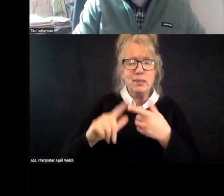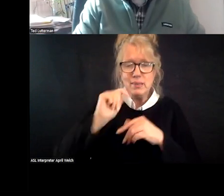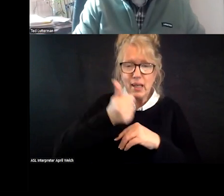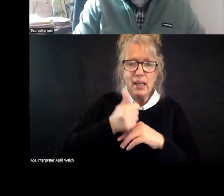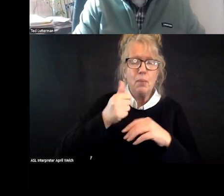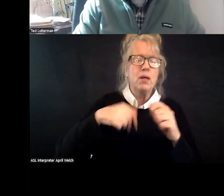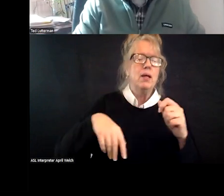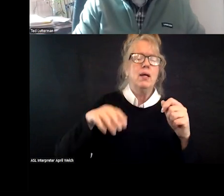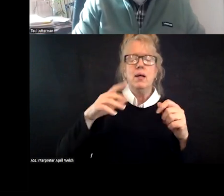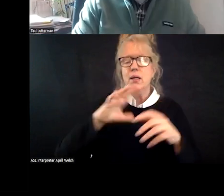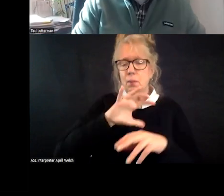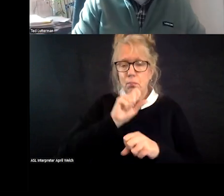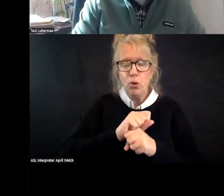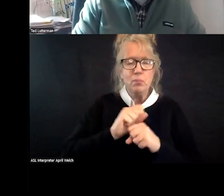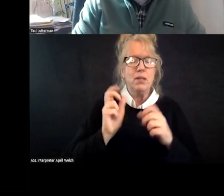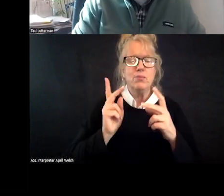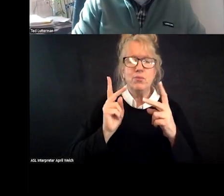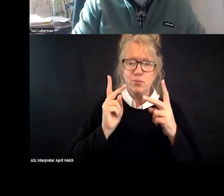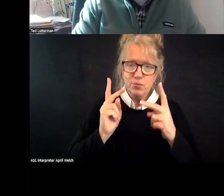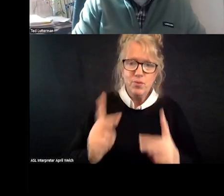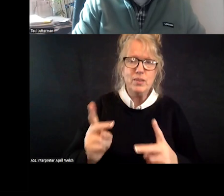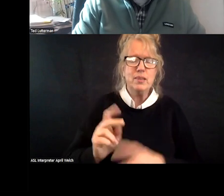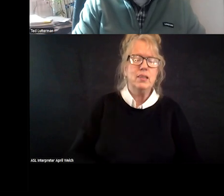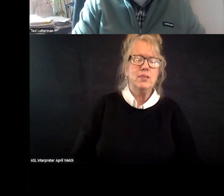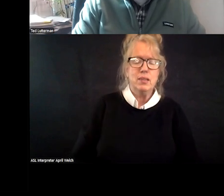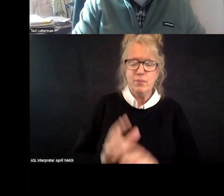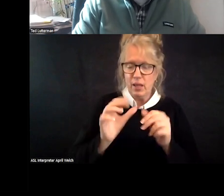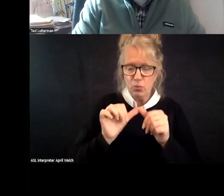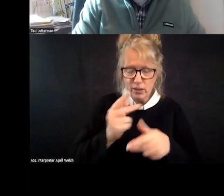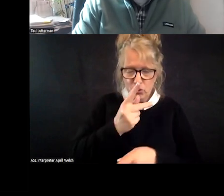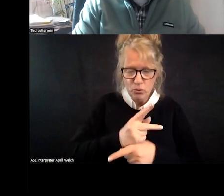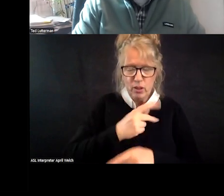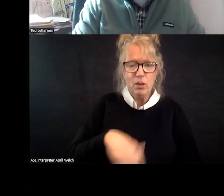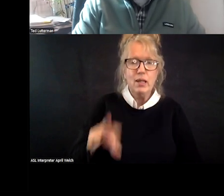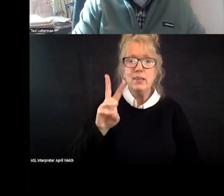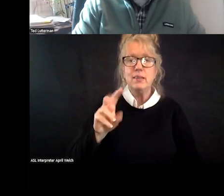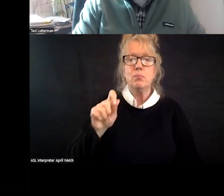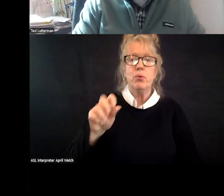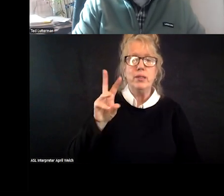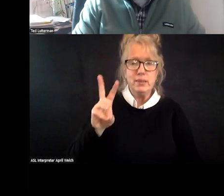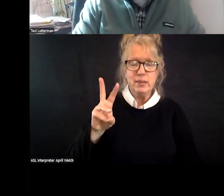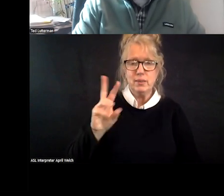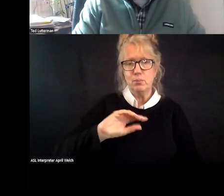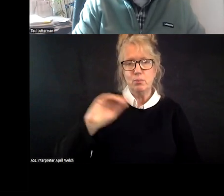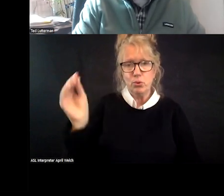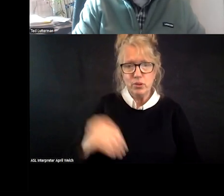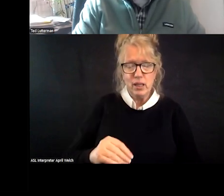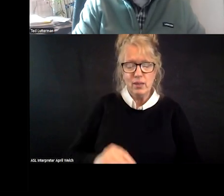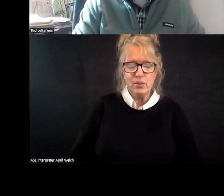for an outpatient visit. Continuing care, only 6.6% on the